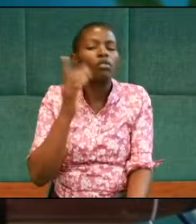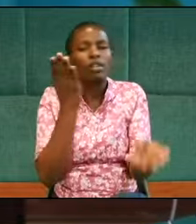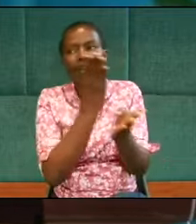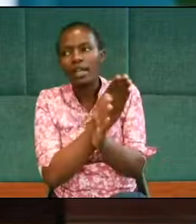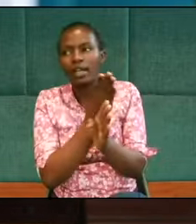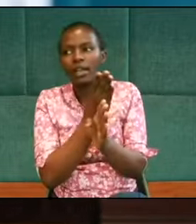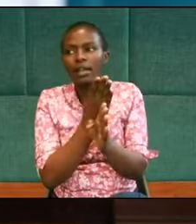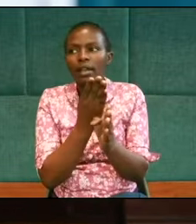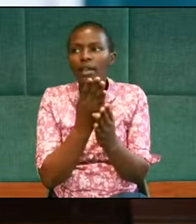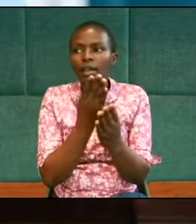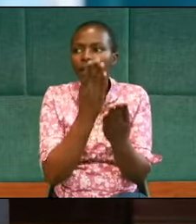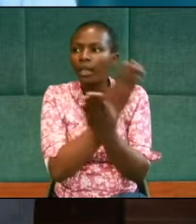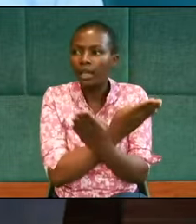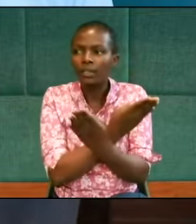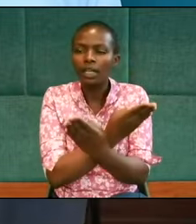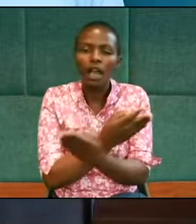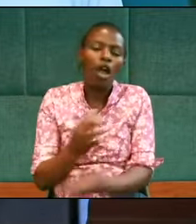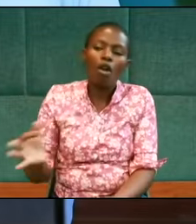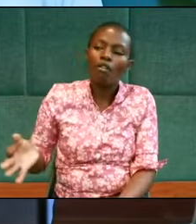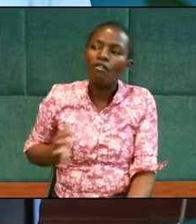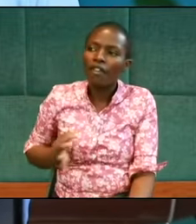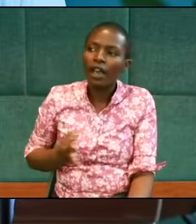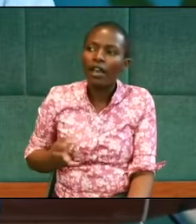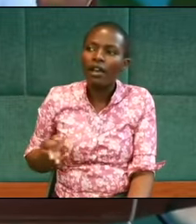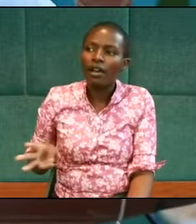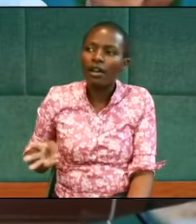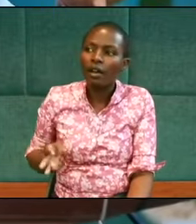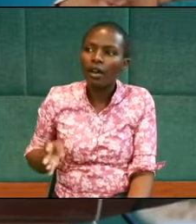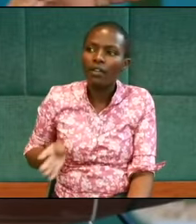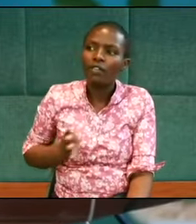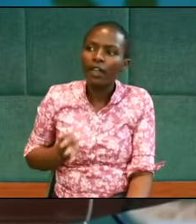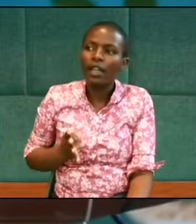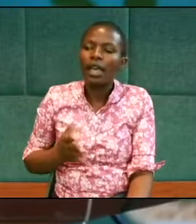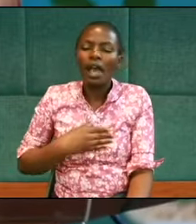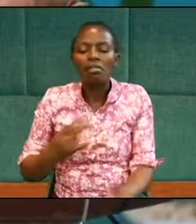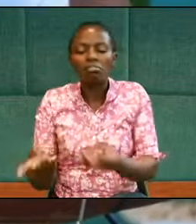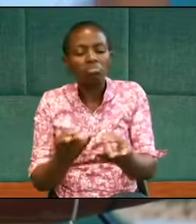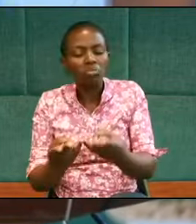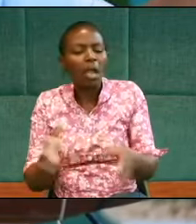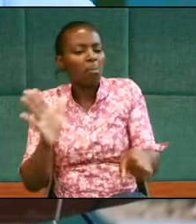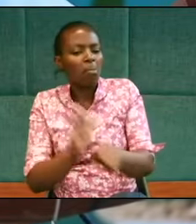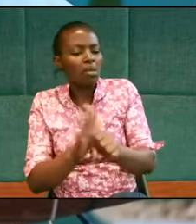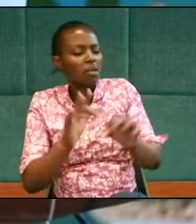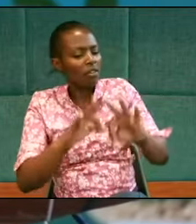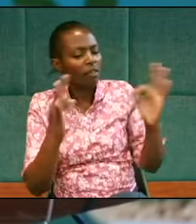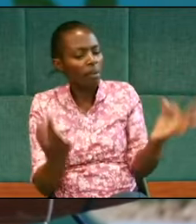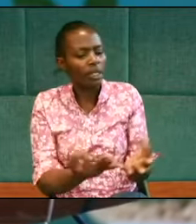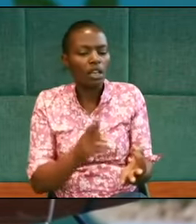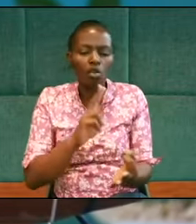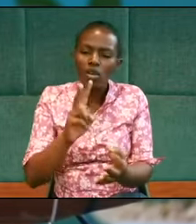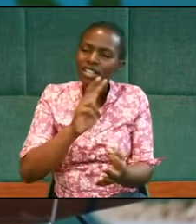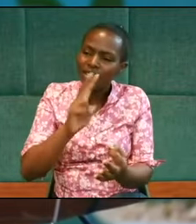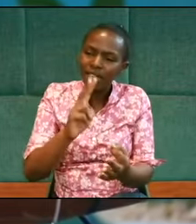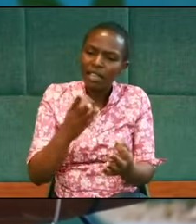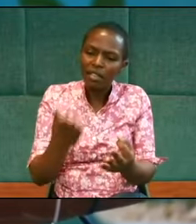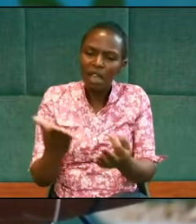tomorrow, Friday and Saturday, many families are going to see their positioning before